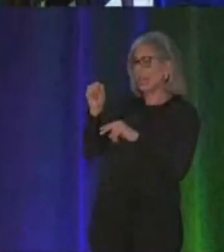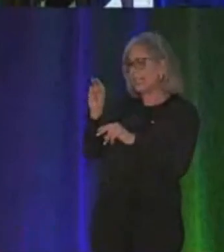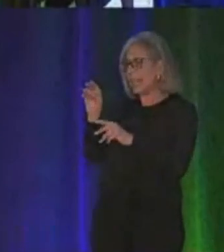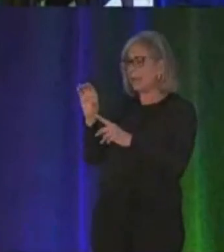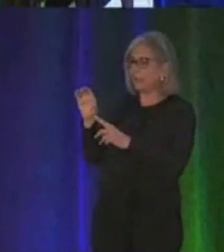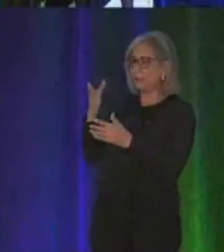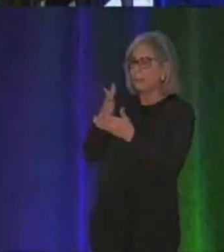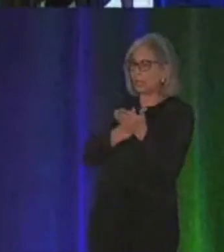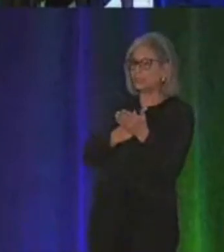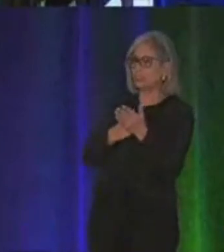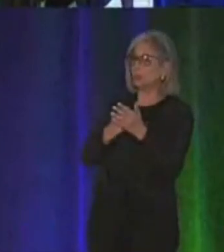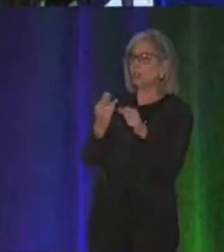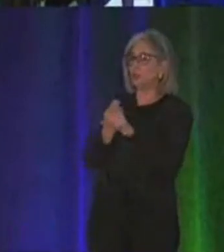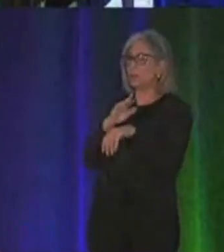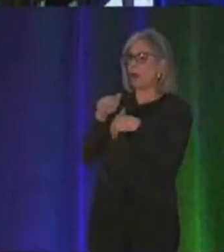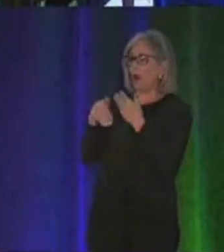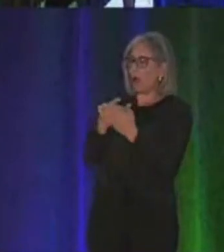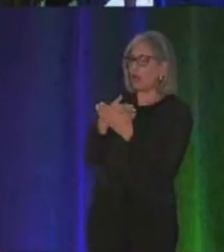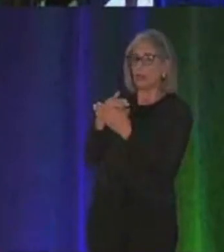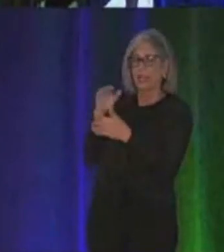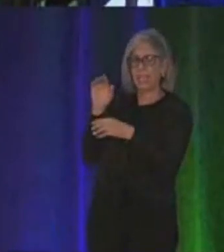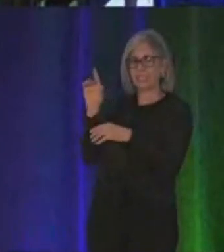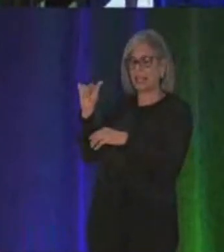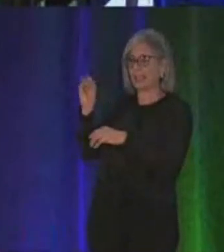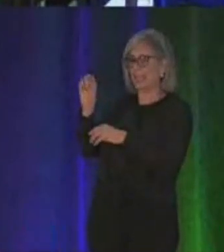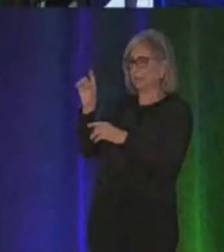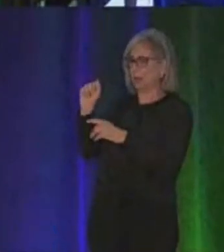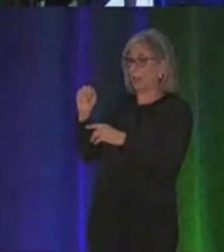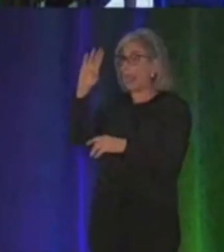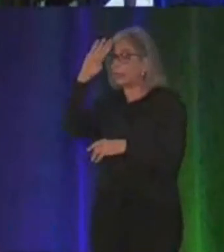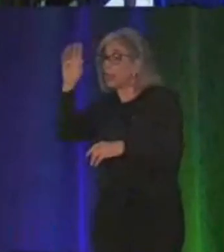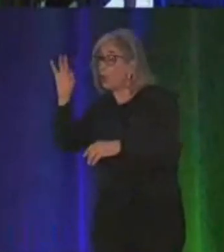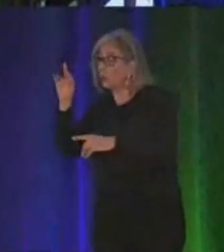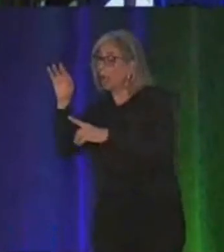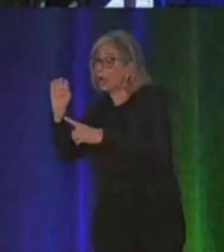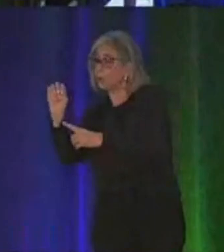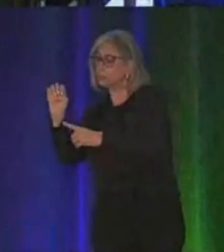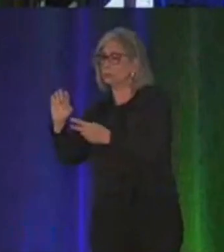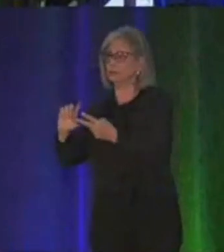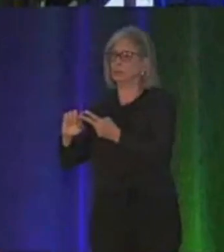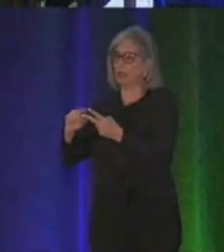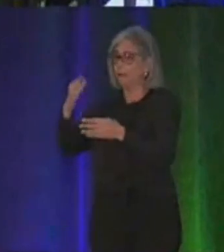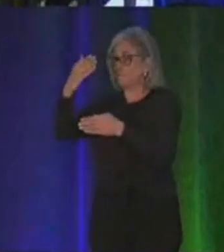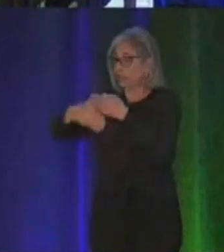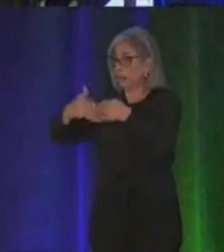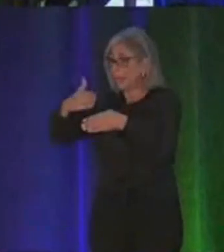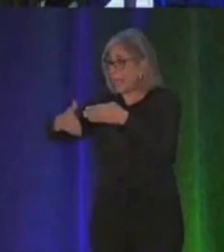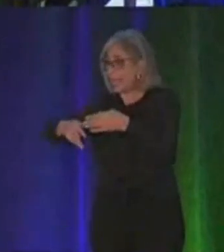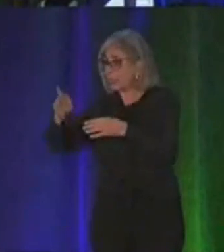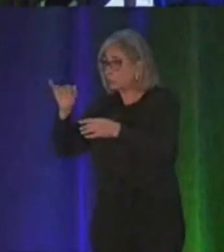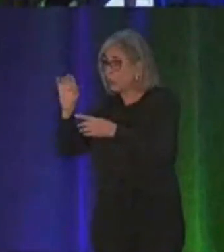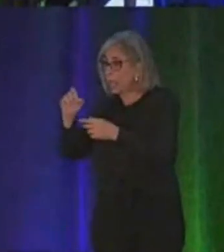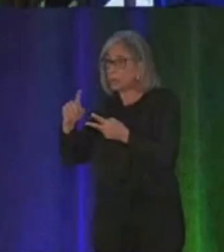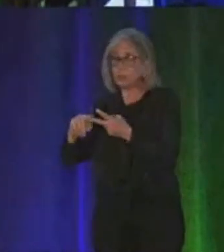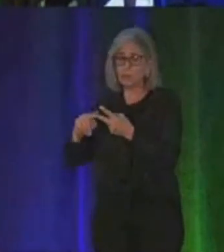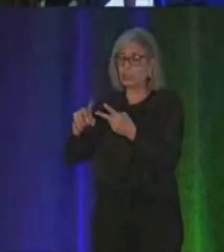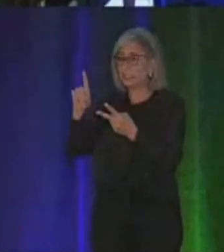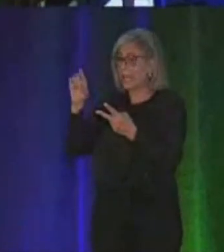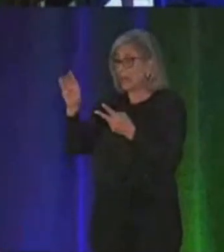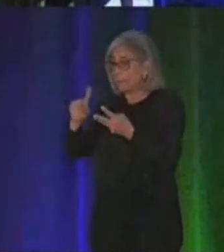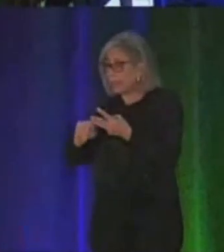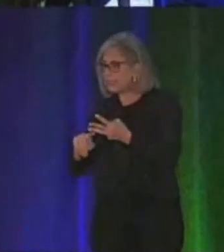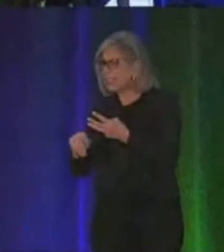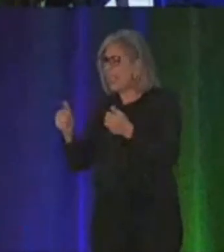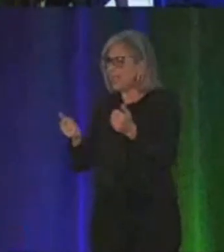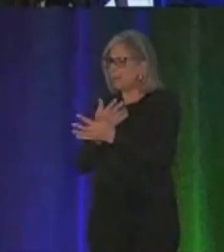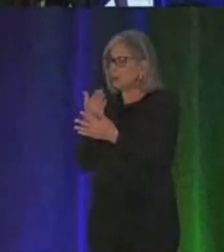them each as a Lambda function. So each route, like your hello route, maybe like a front end route that like renders something from the database, each one of